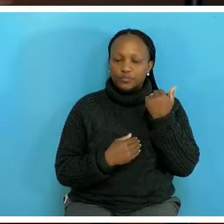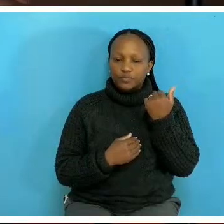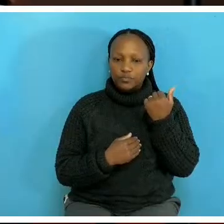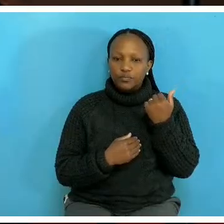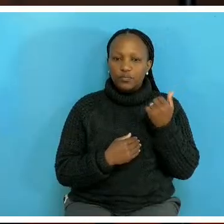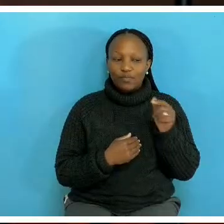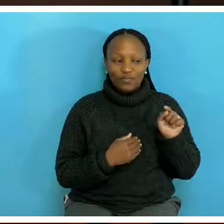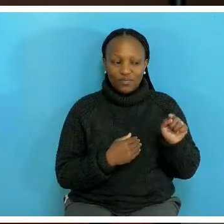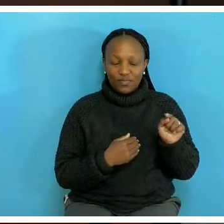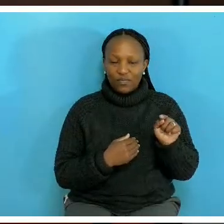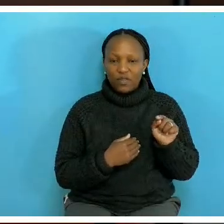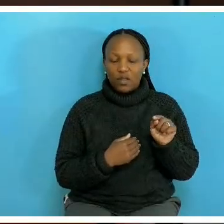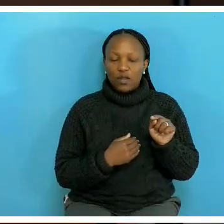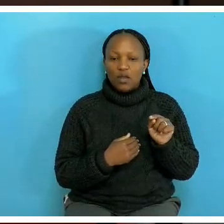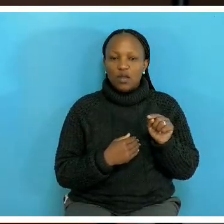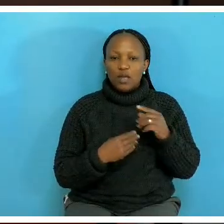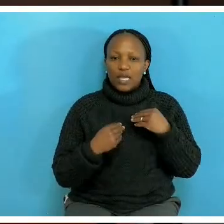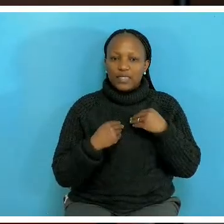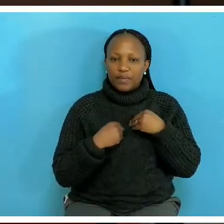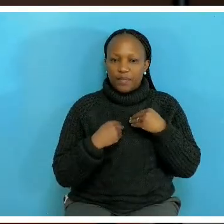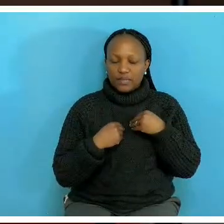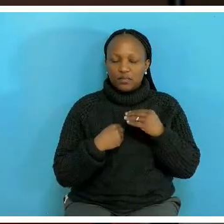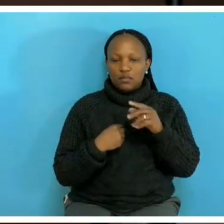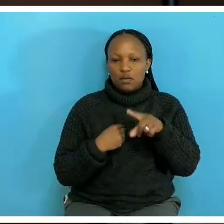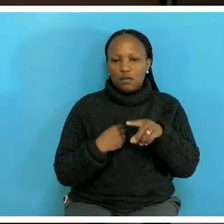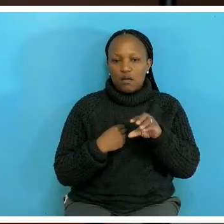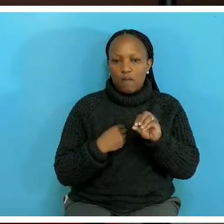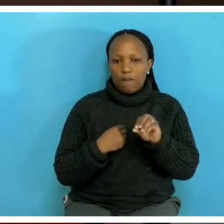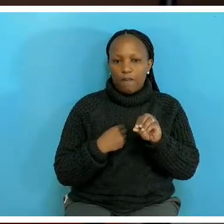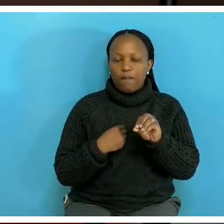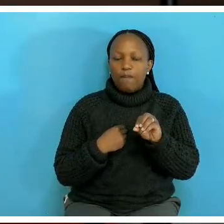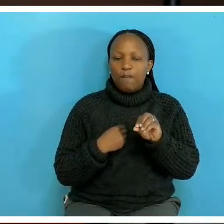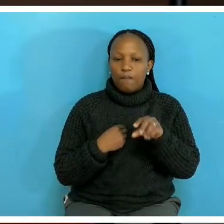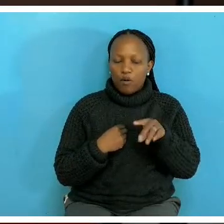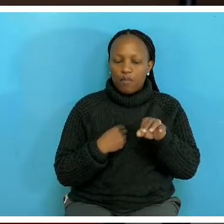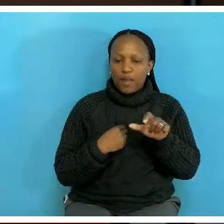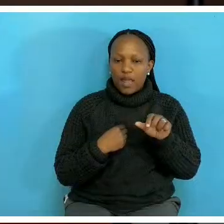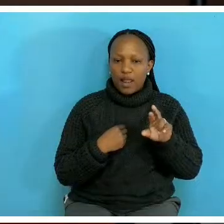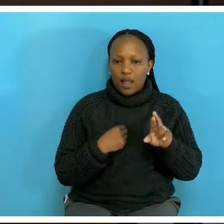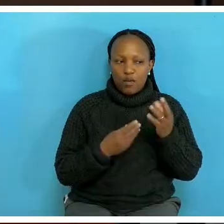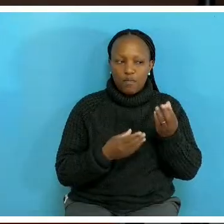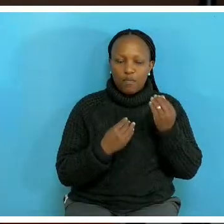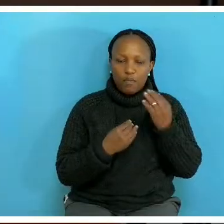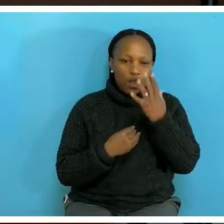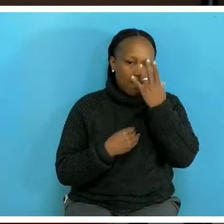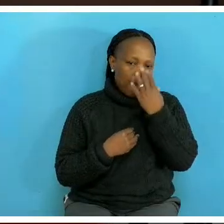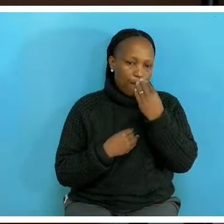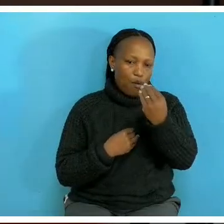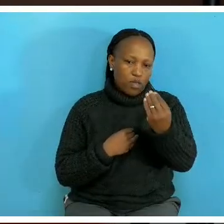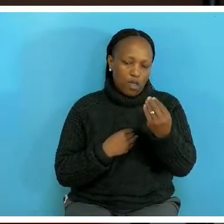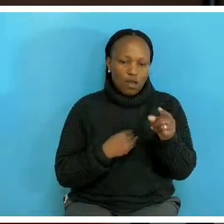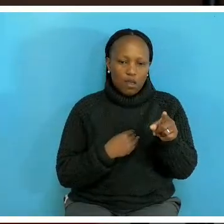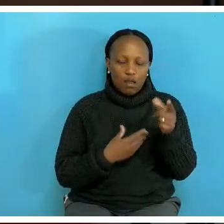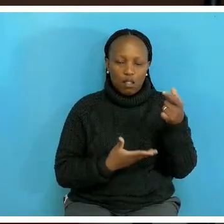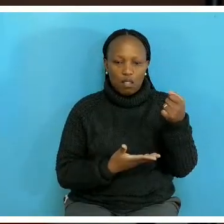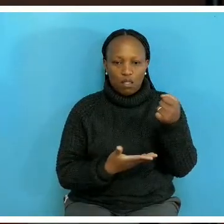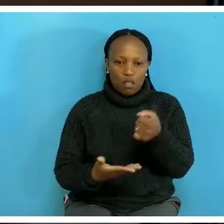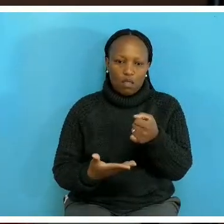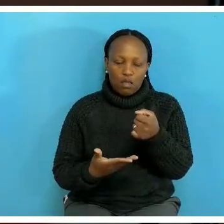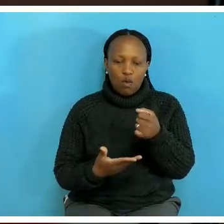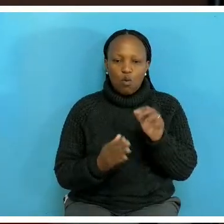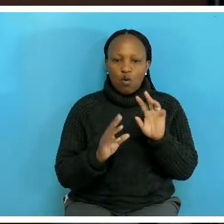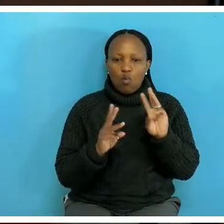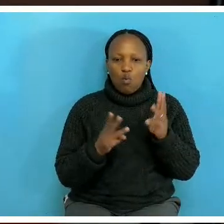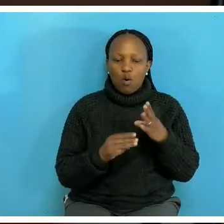Enterprise Propeller based in Maponya Mall, where we got that information via our ward